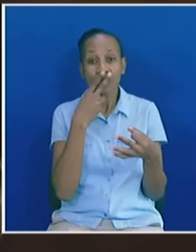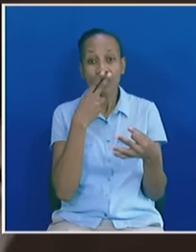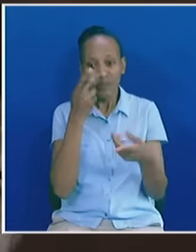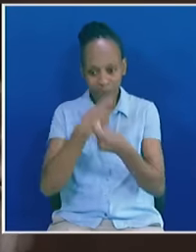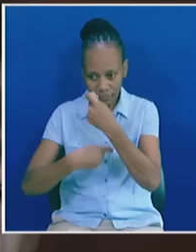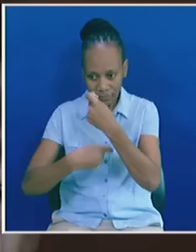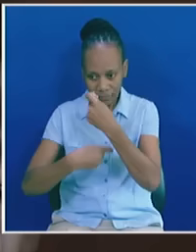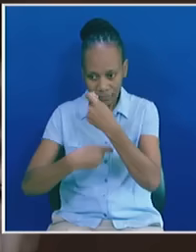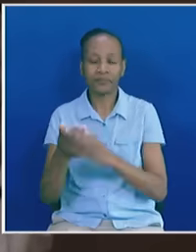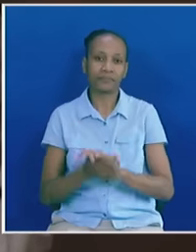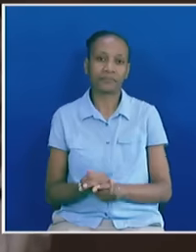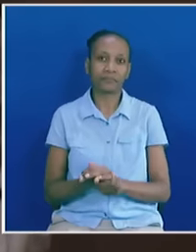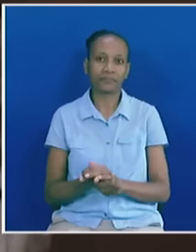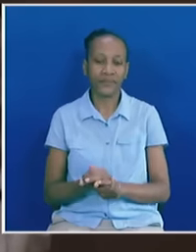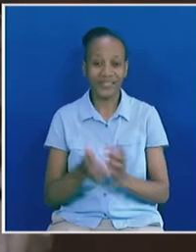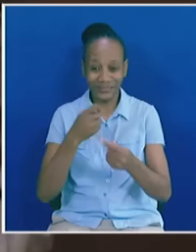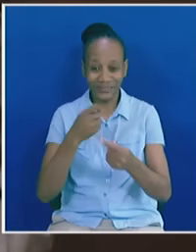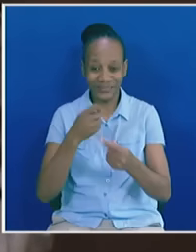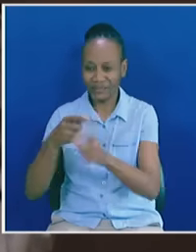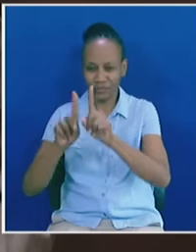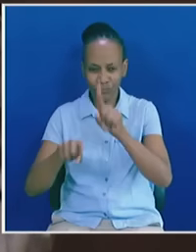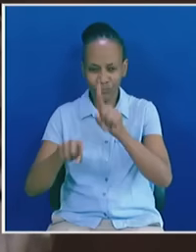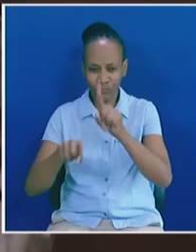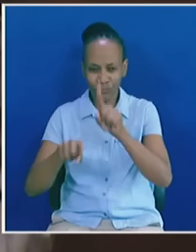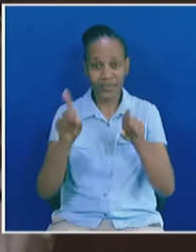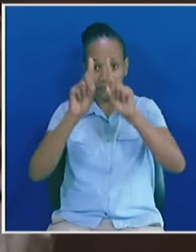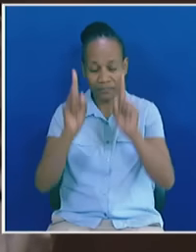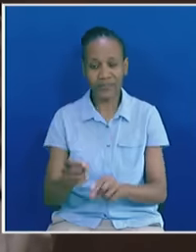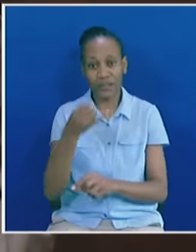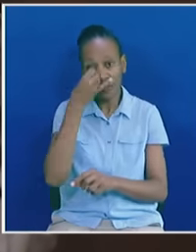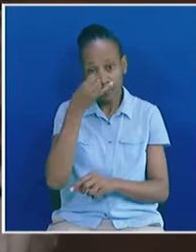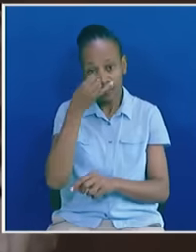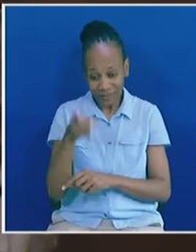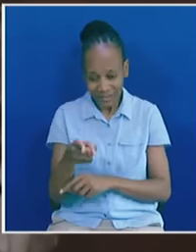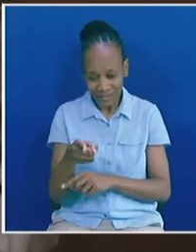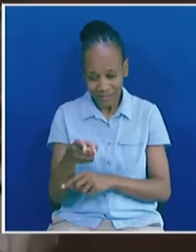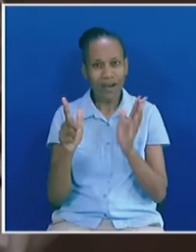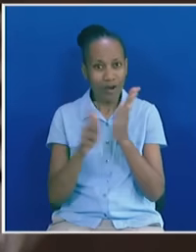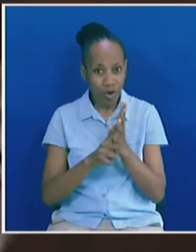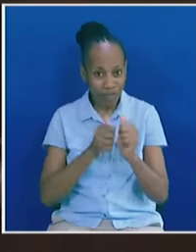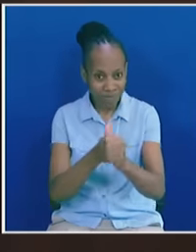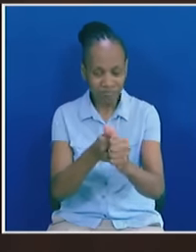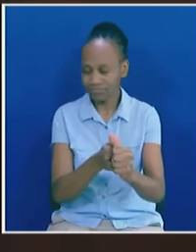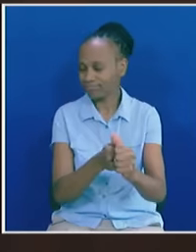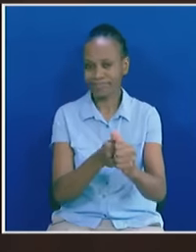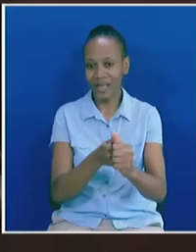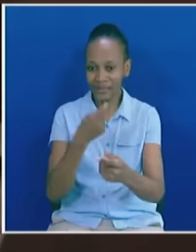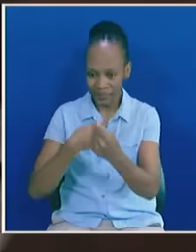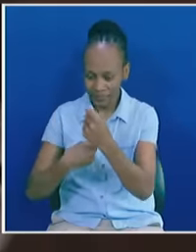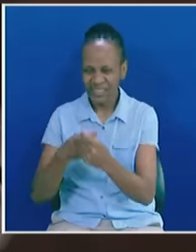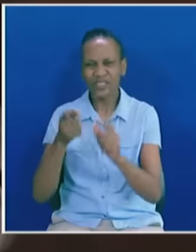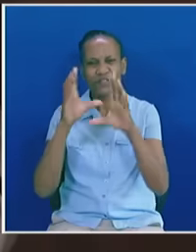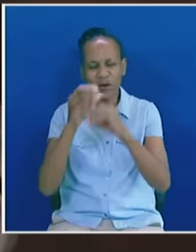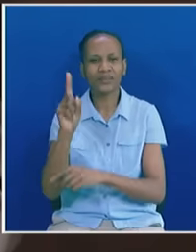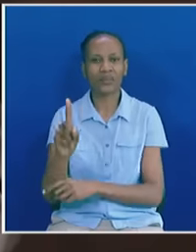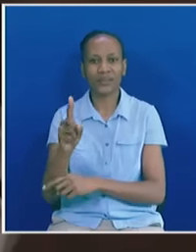among others. Trafficking in drugs is an illegal practice of procuring or trading in